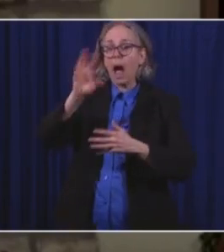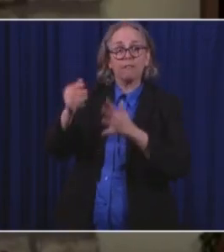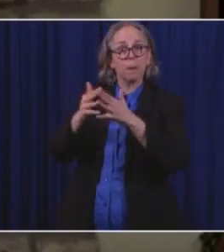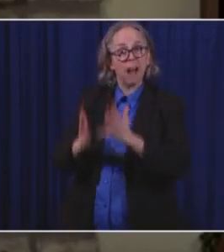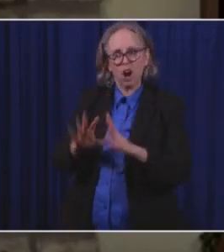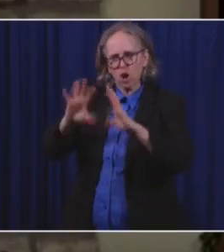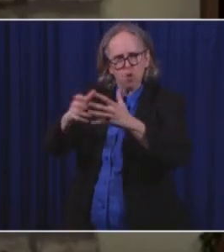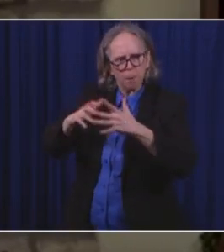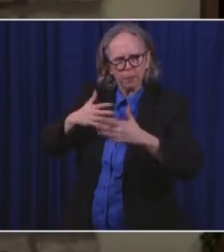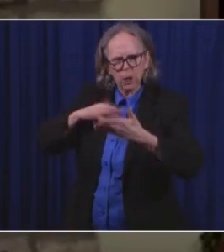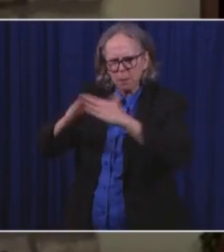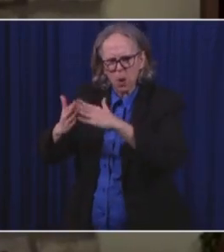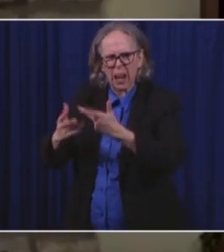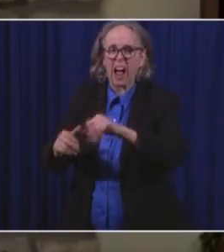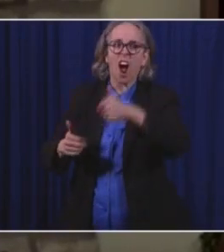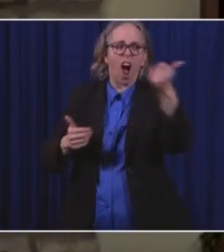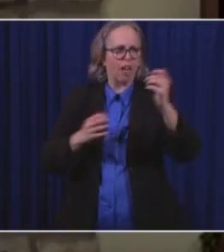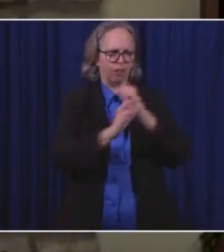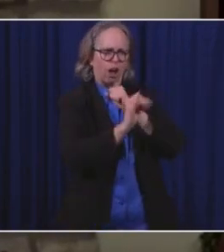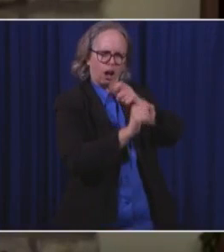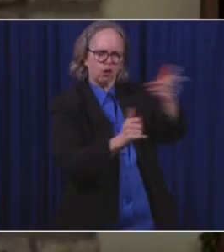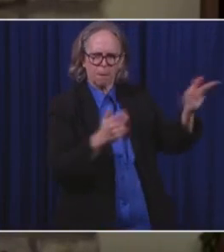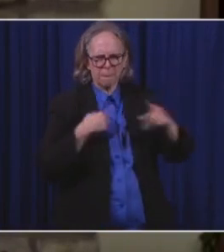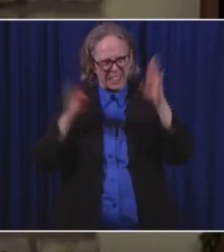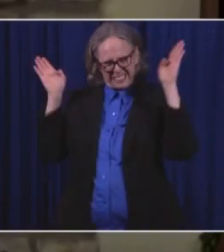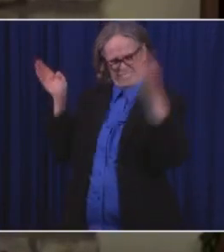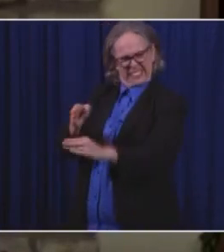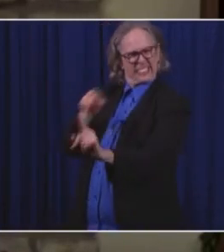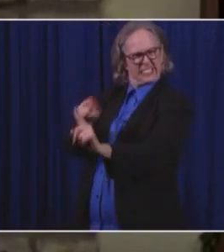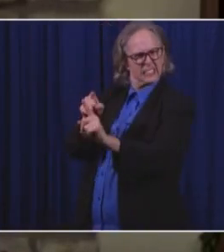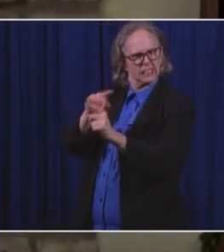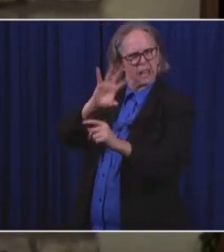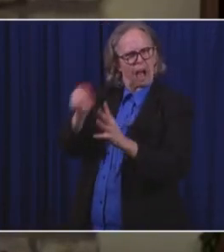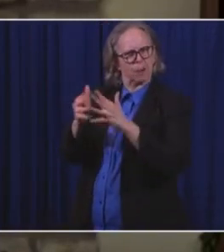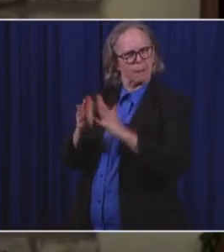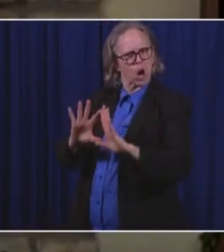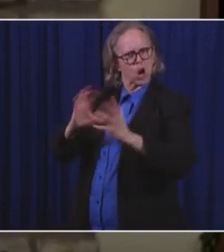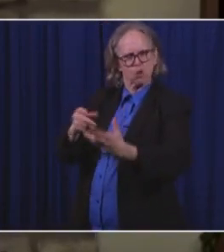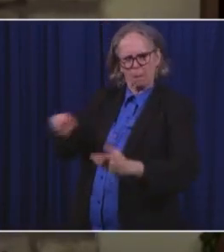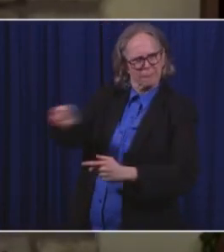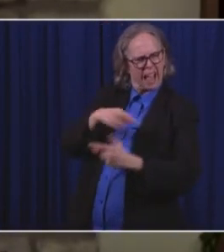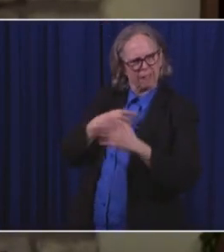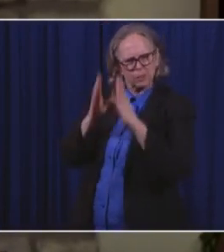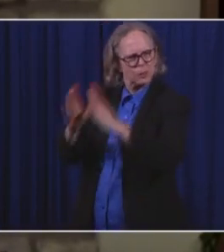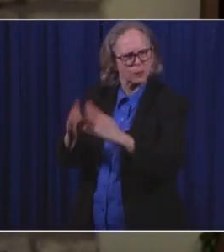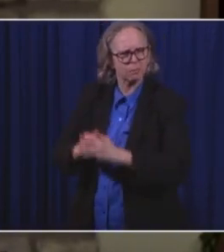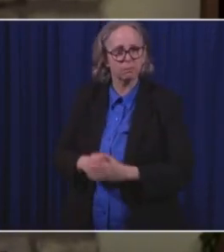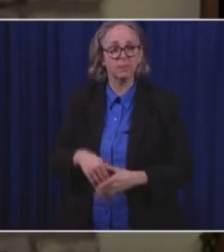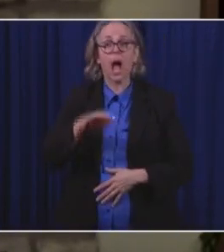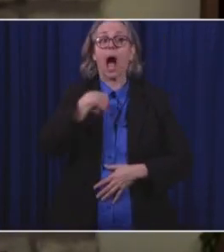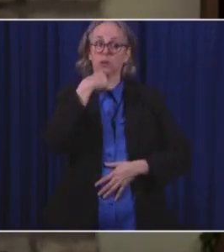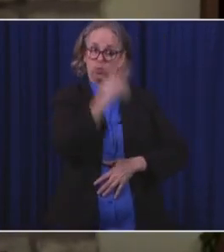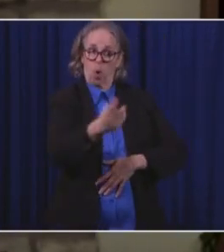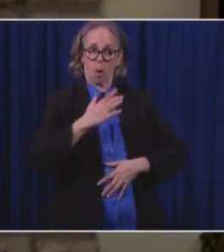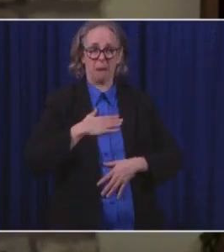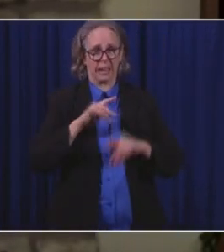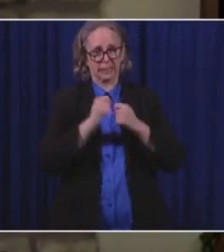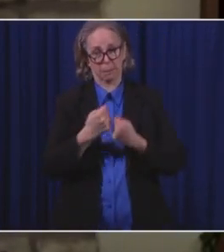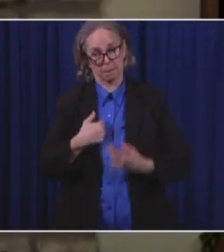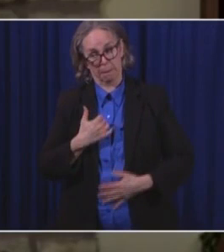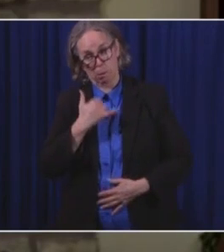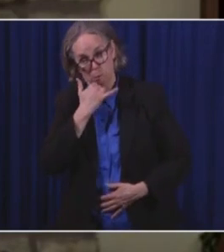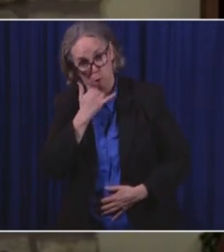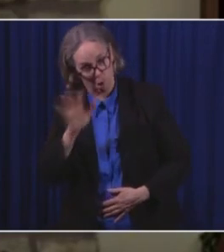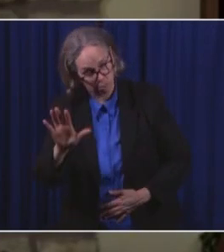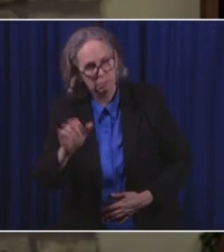as well. I will say, and I told our team this, I may be proved to be wrong, but while it's important for us